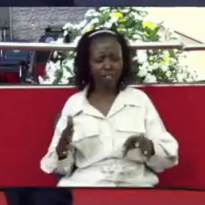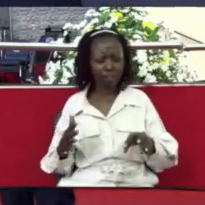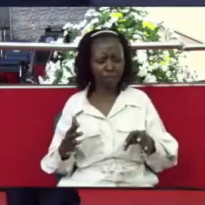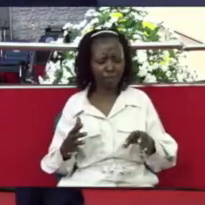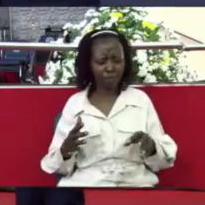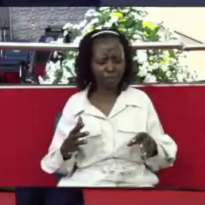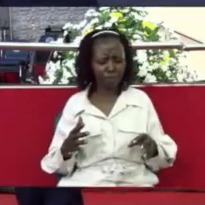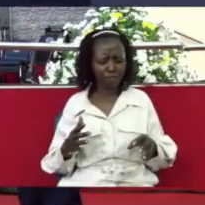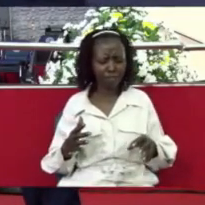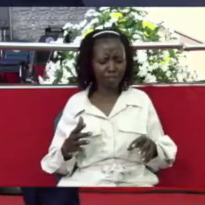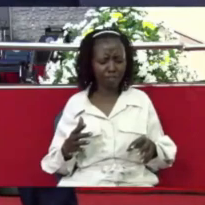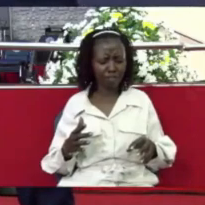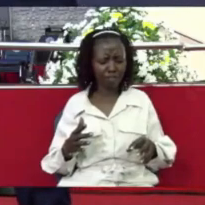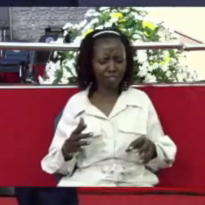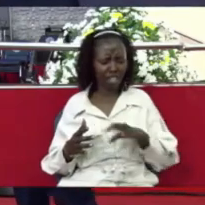this thief.